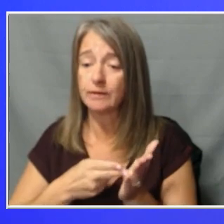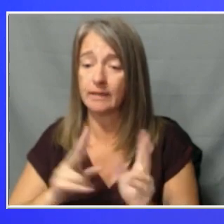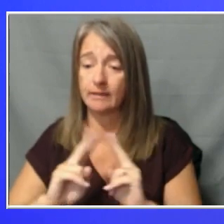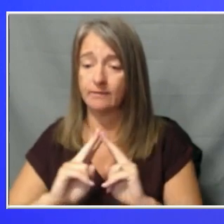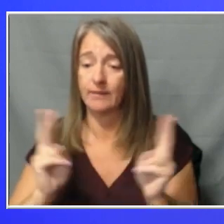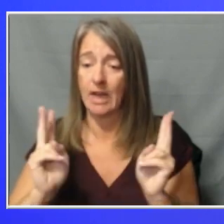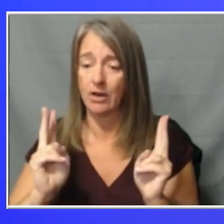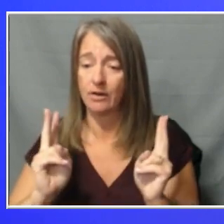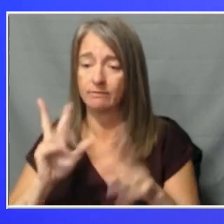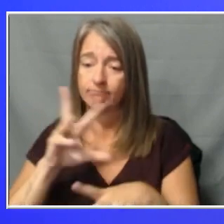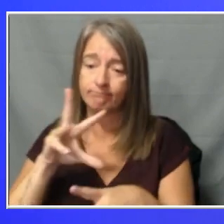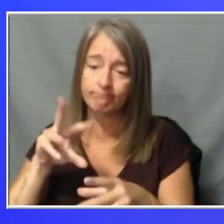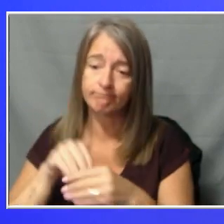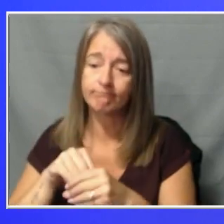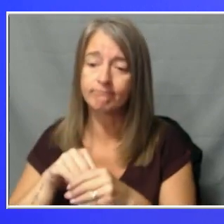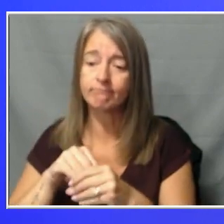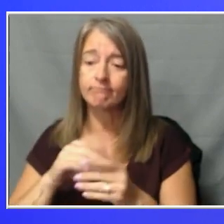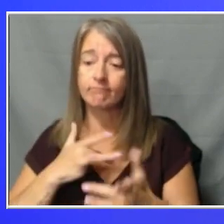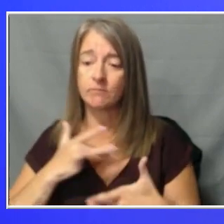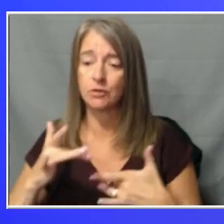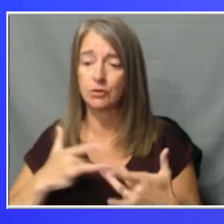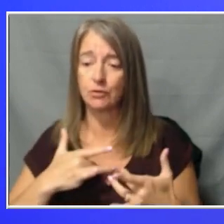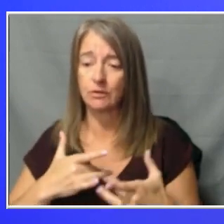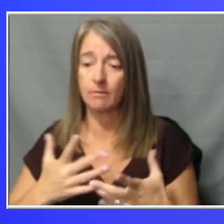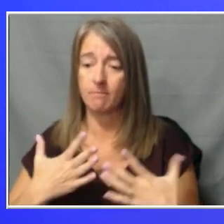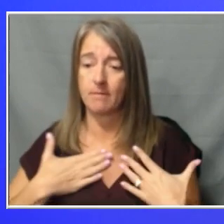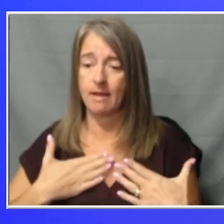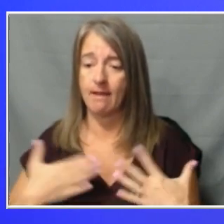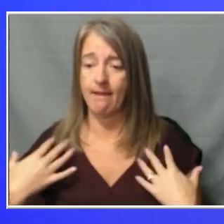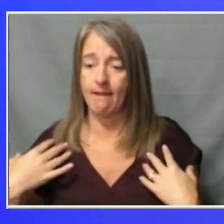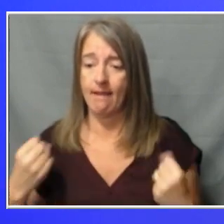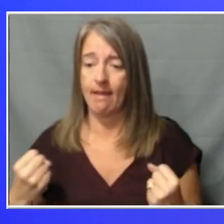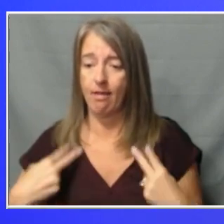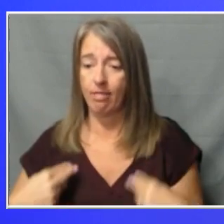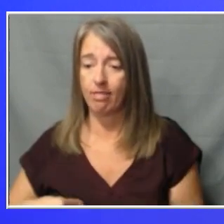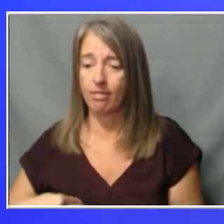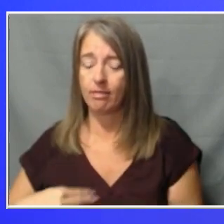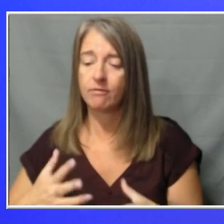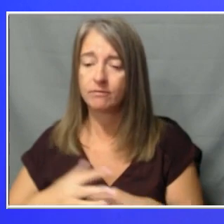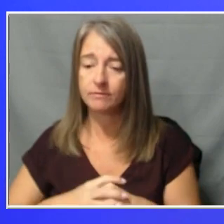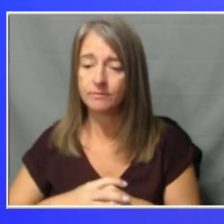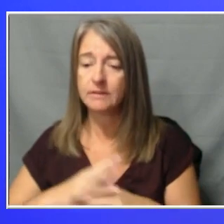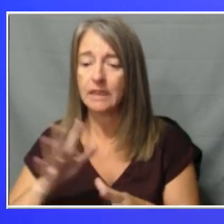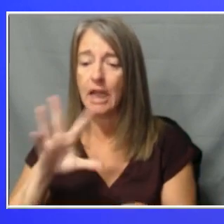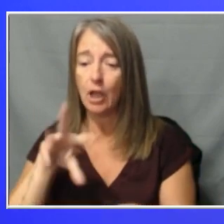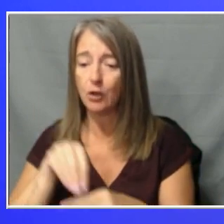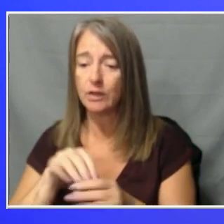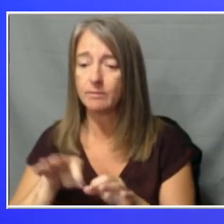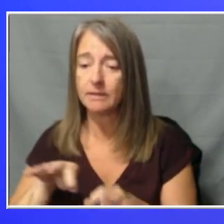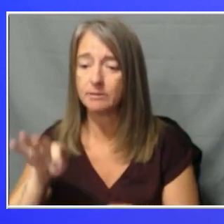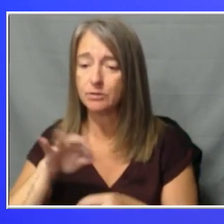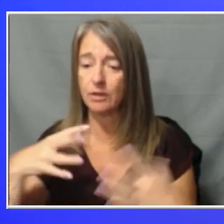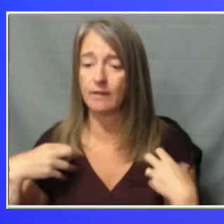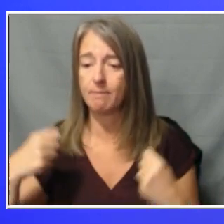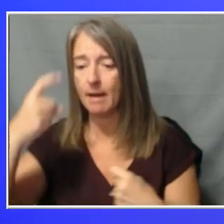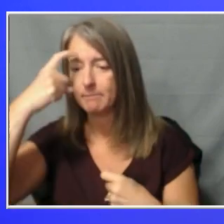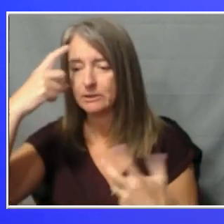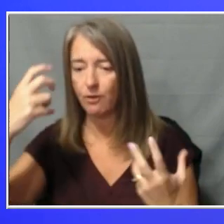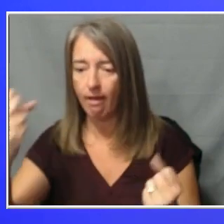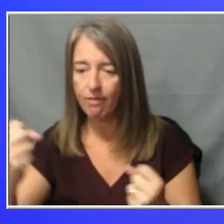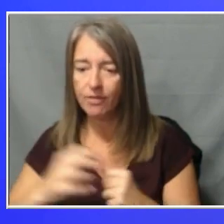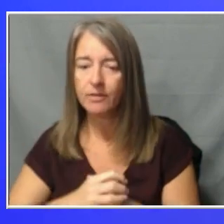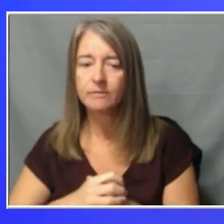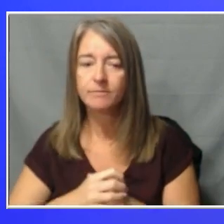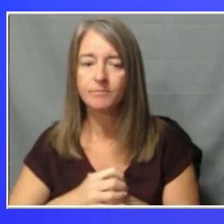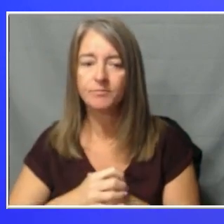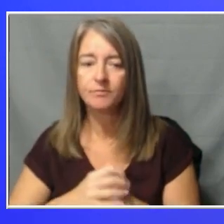very involved and concerned with my own health and my well-being, including my spiritual health, including my mental health. And